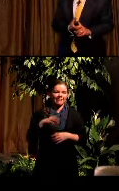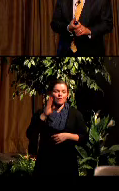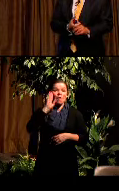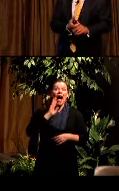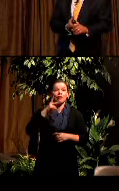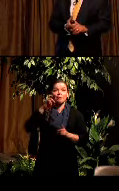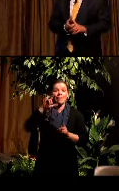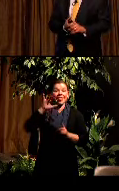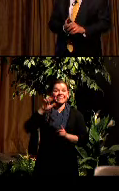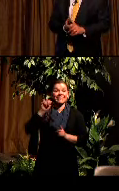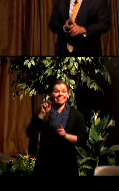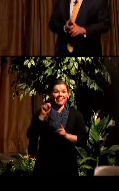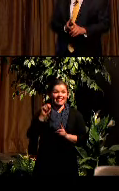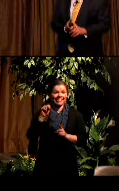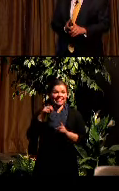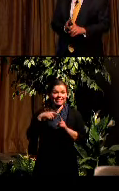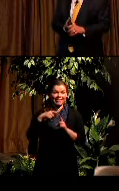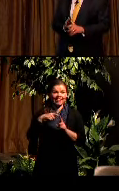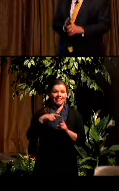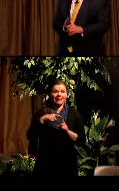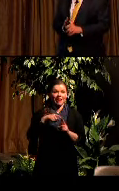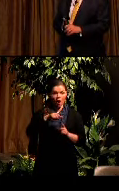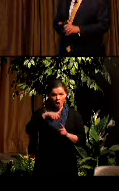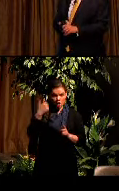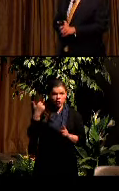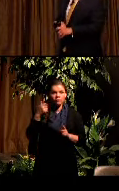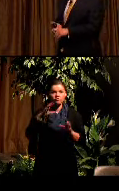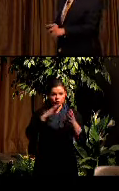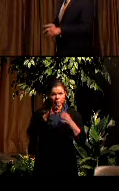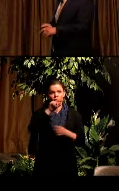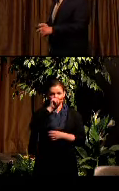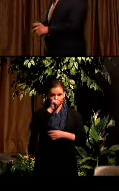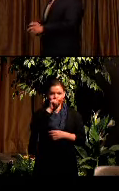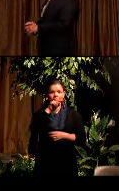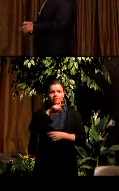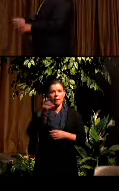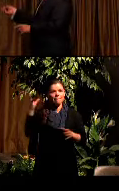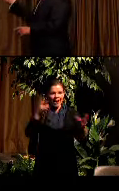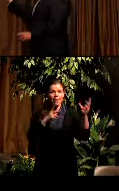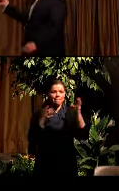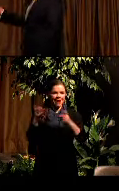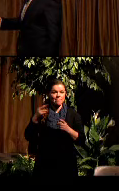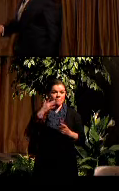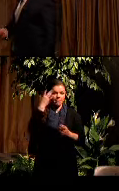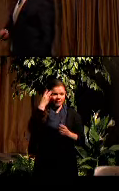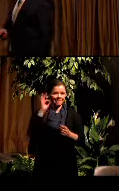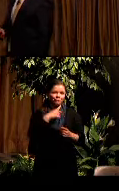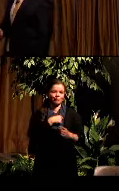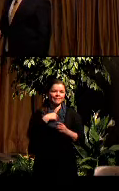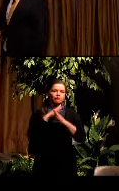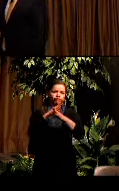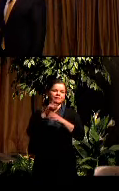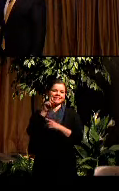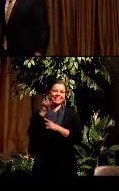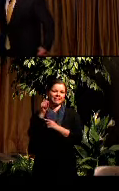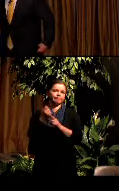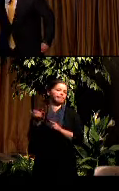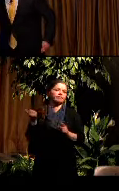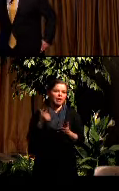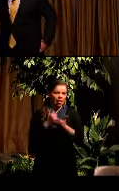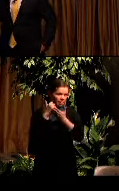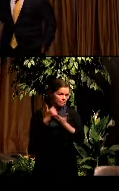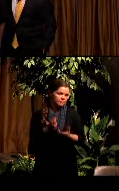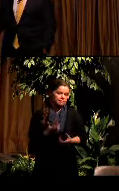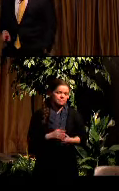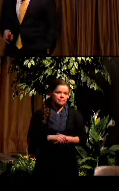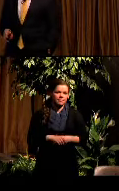came back because we put conservation to work, and it came back and it responded. Now bald eagles are quite common. You can go to some